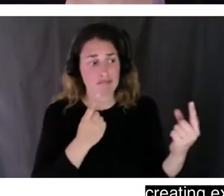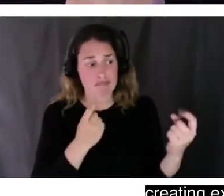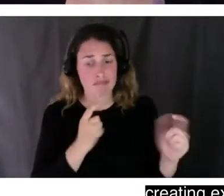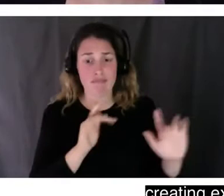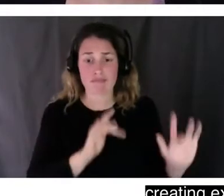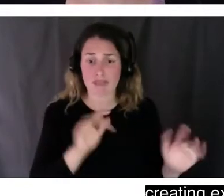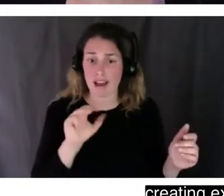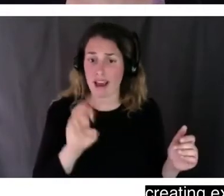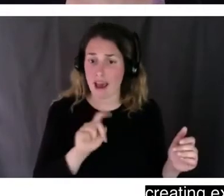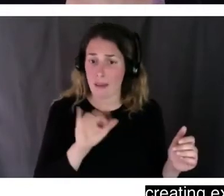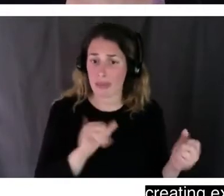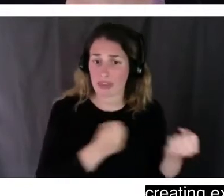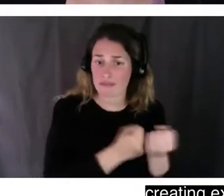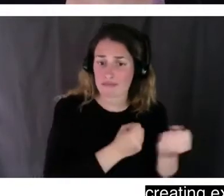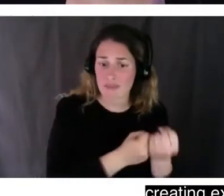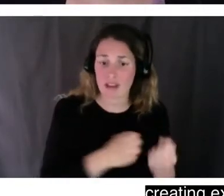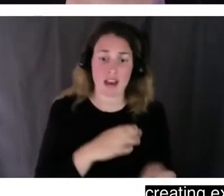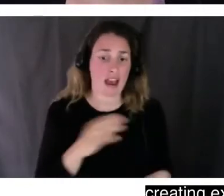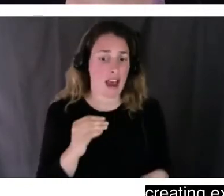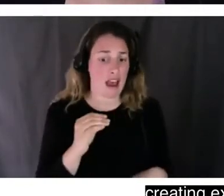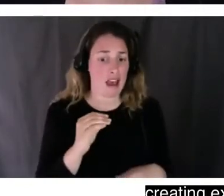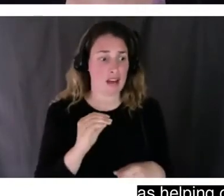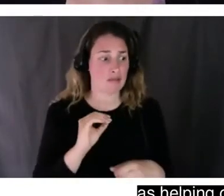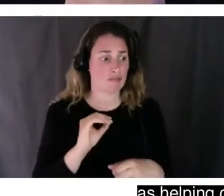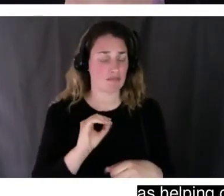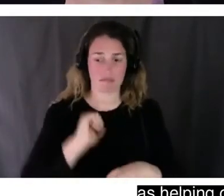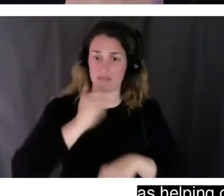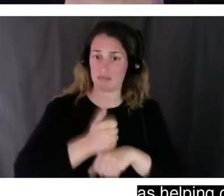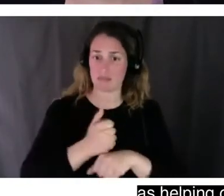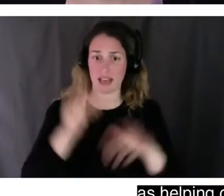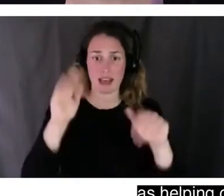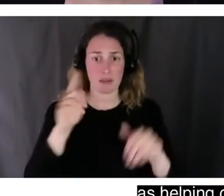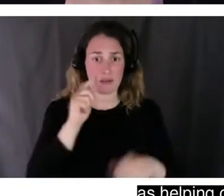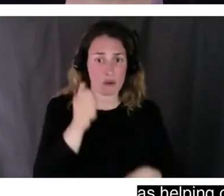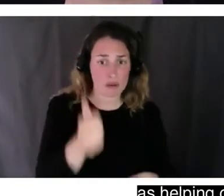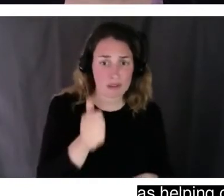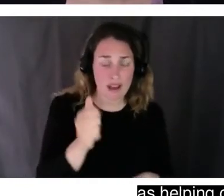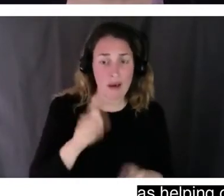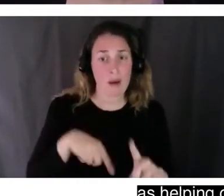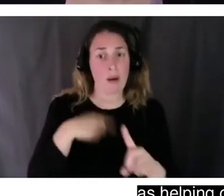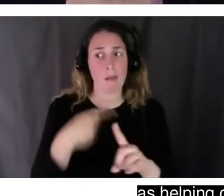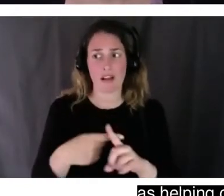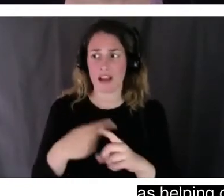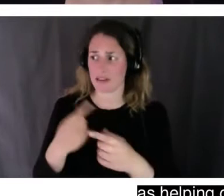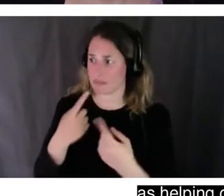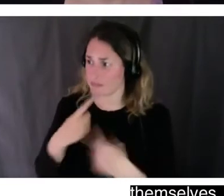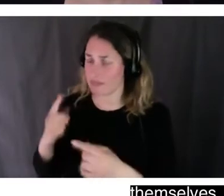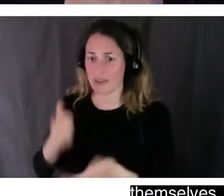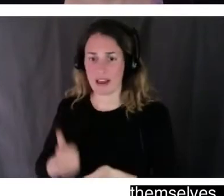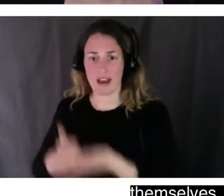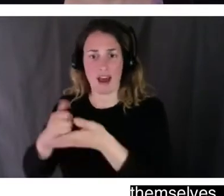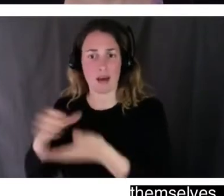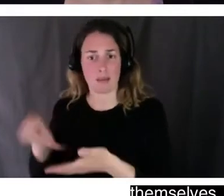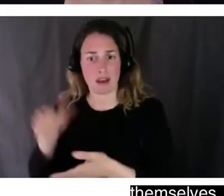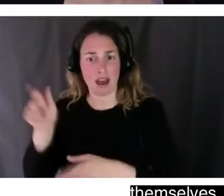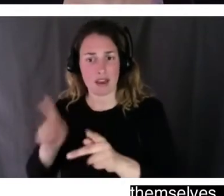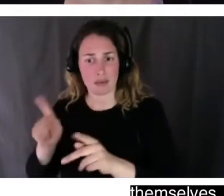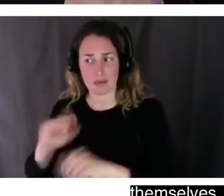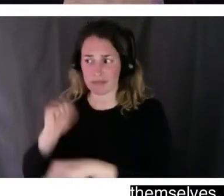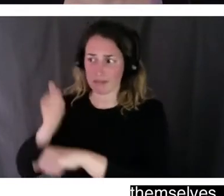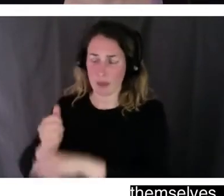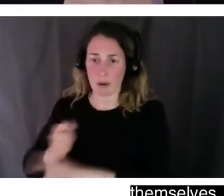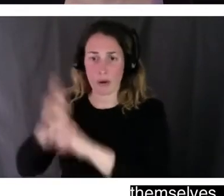creating expectations for yourself, as well as helping other individuals create goals for themselves.